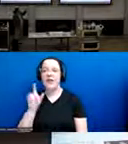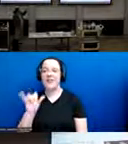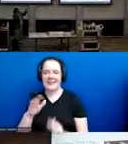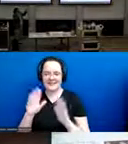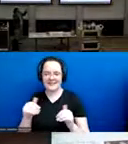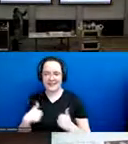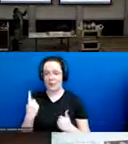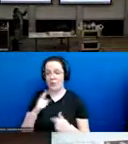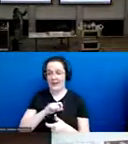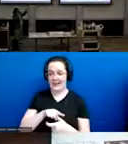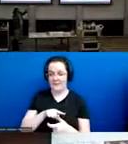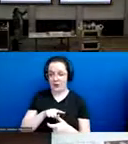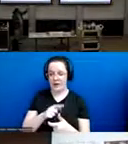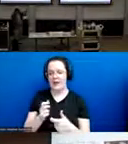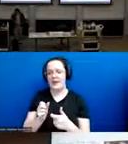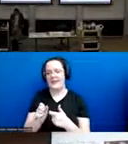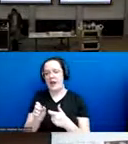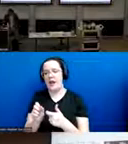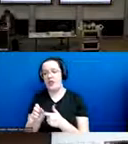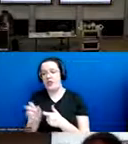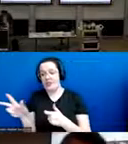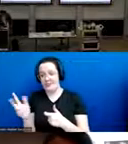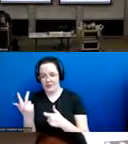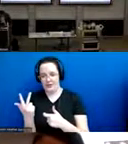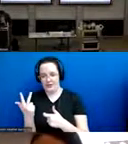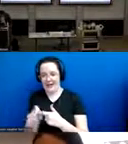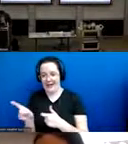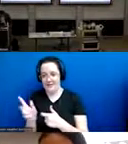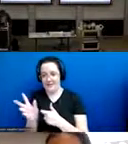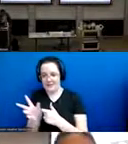input and three outputs. And then, so you see here.